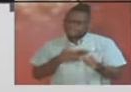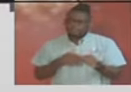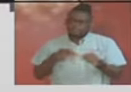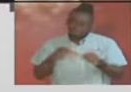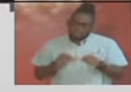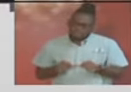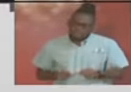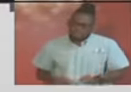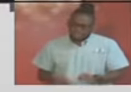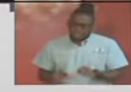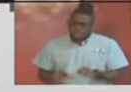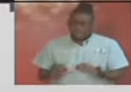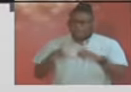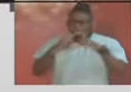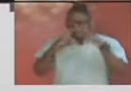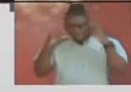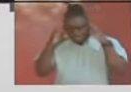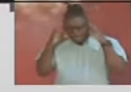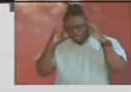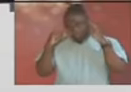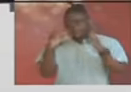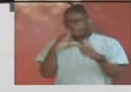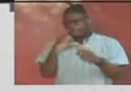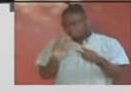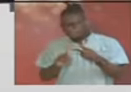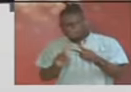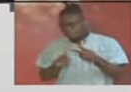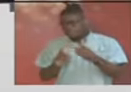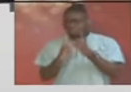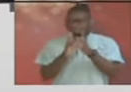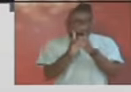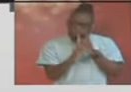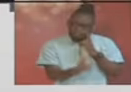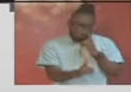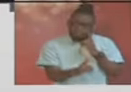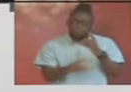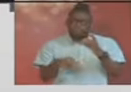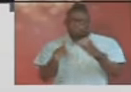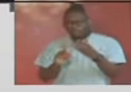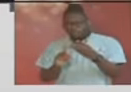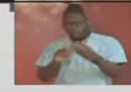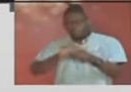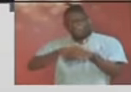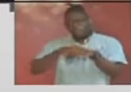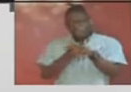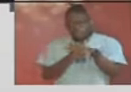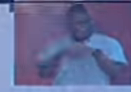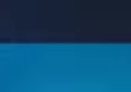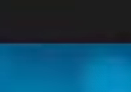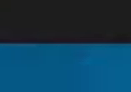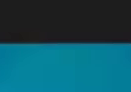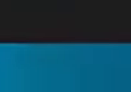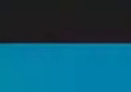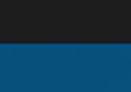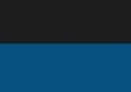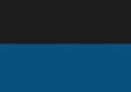W's. Most importantly, of course, wear your mask and be safe.